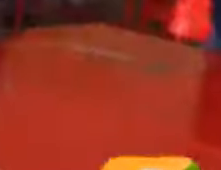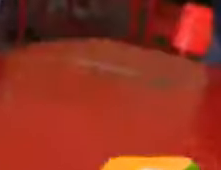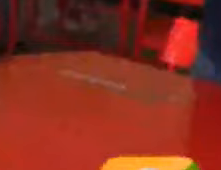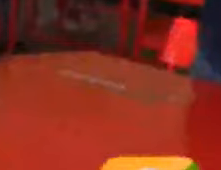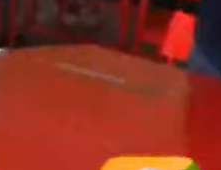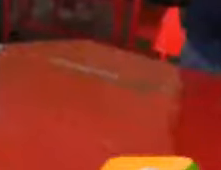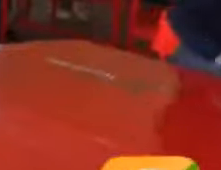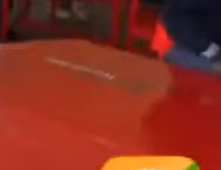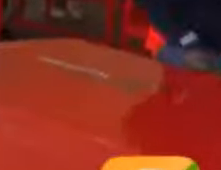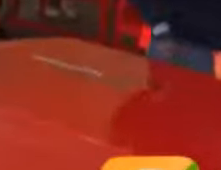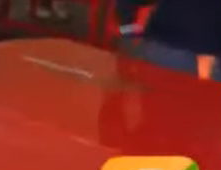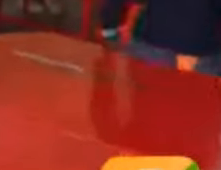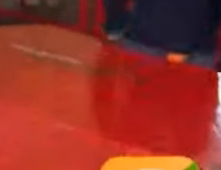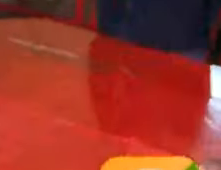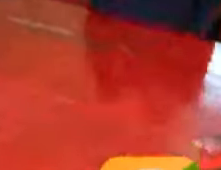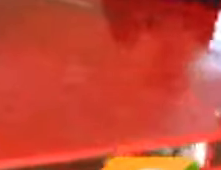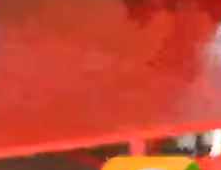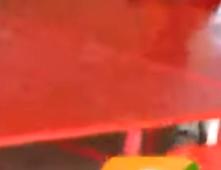School.